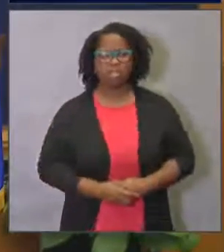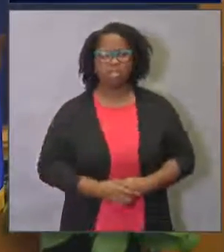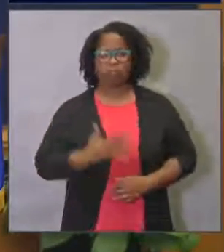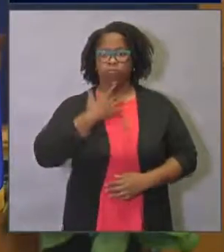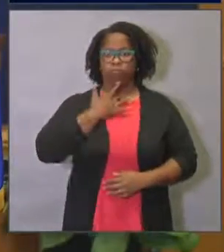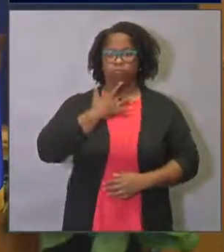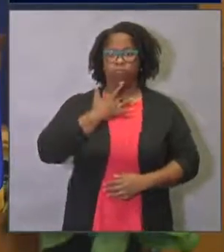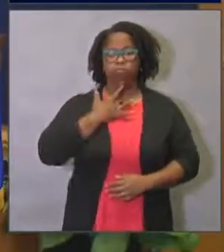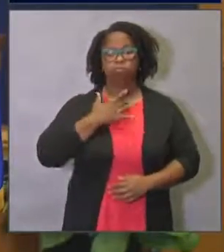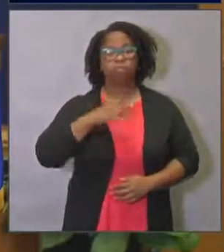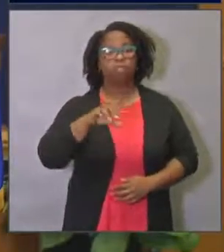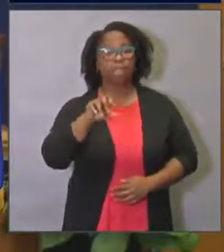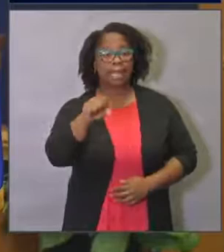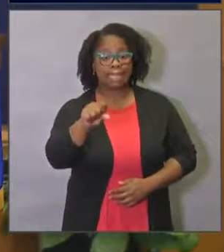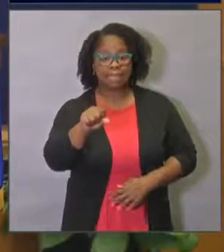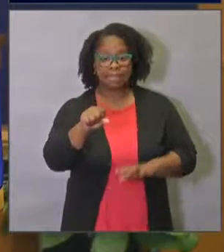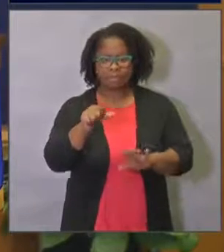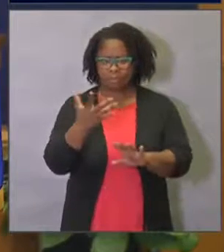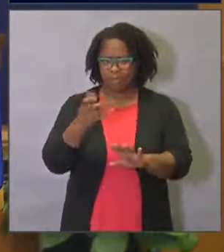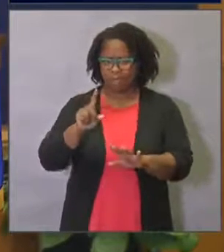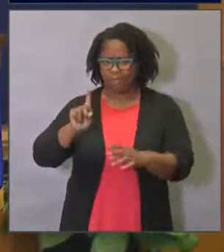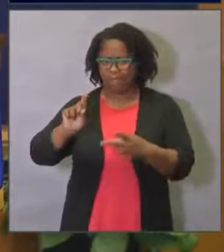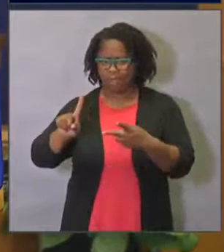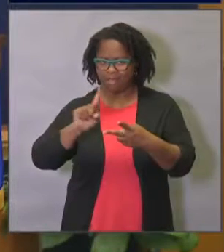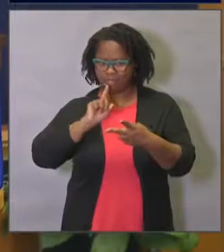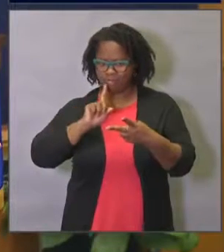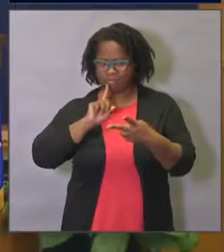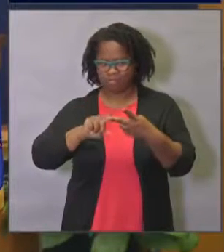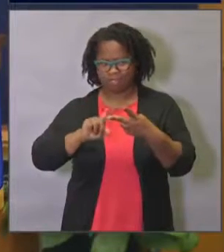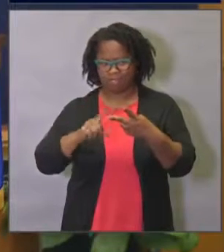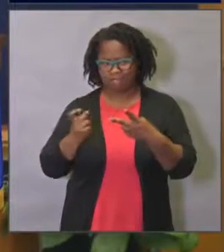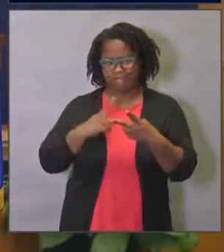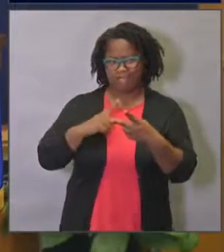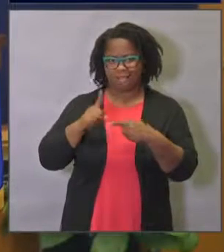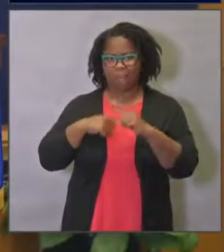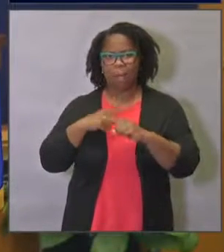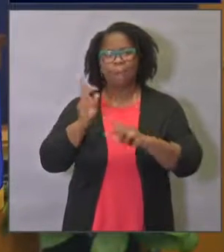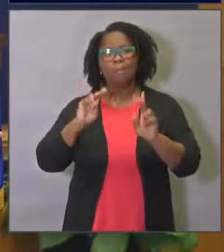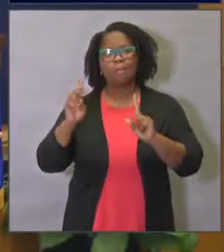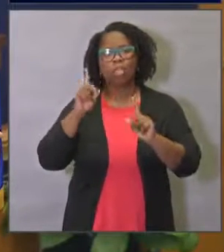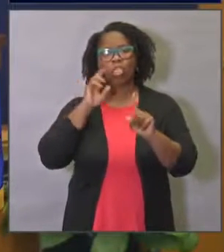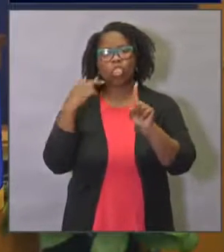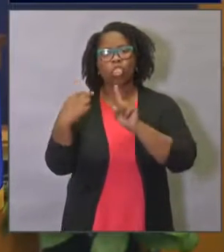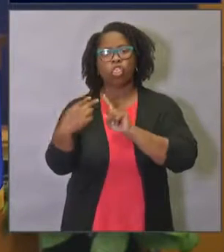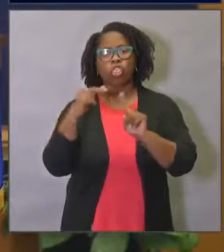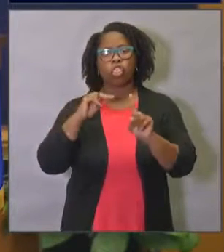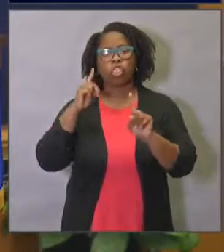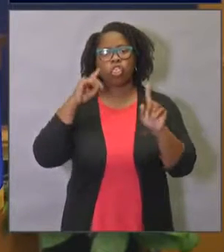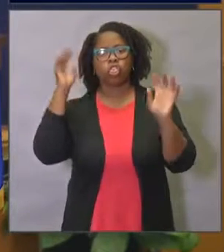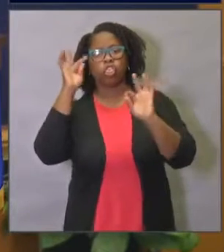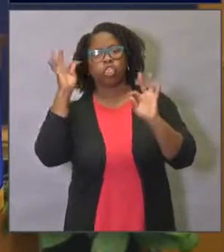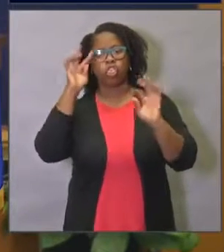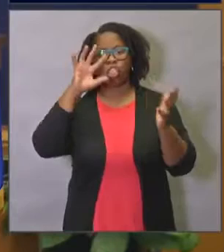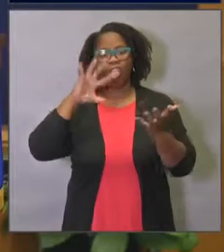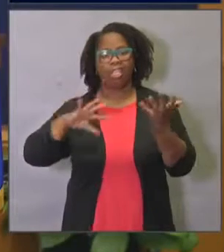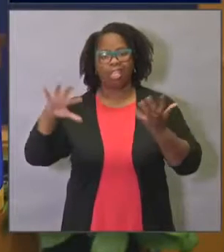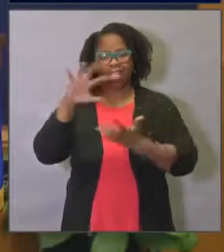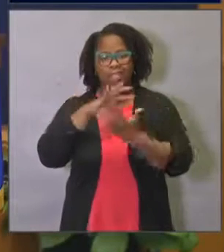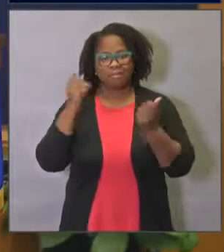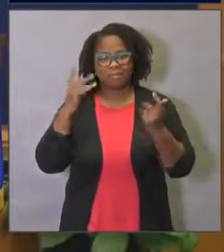Yes, thank you. To answer the second part of that question regarding the mindset of many people, and I think the best